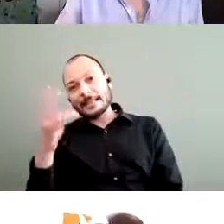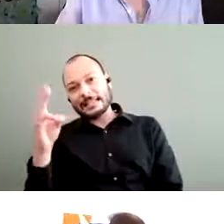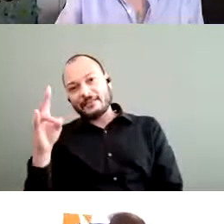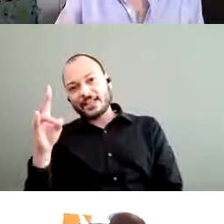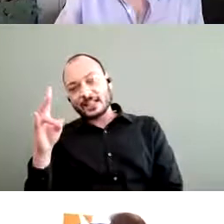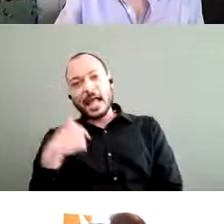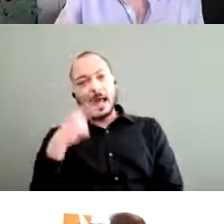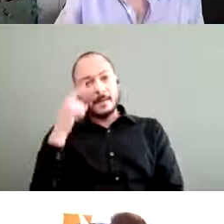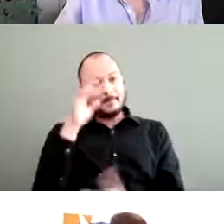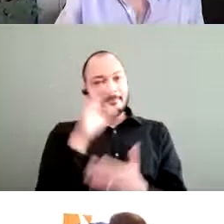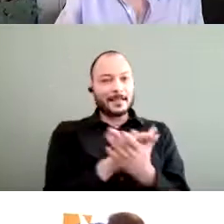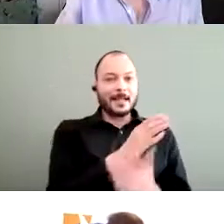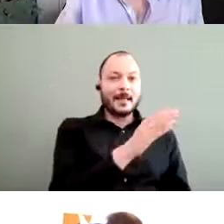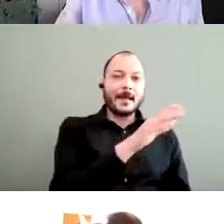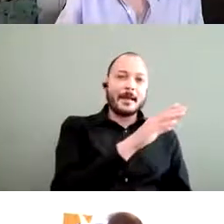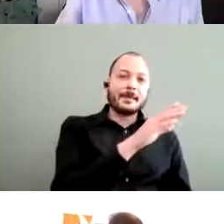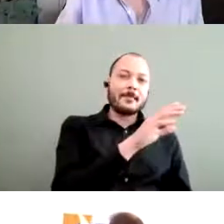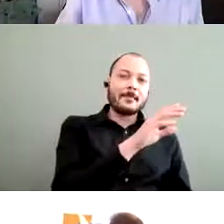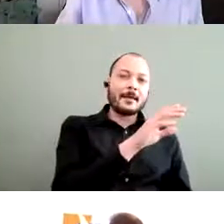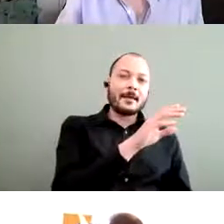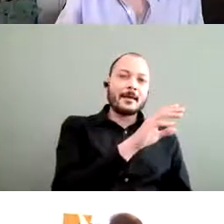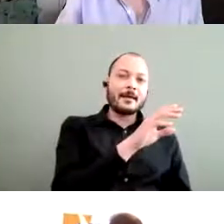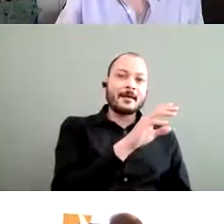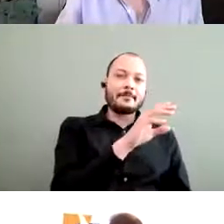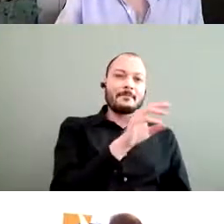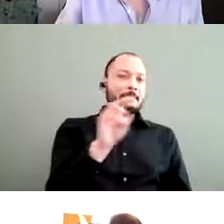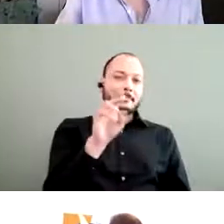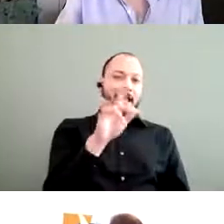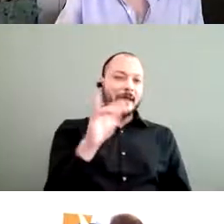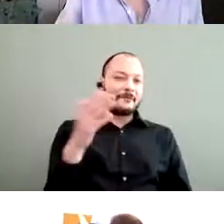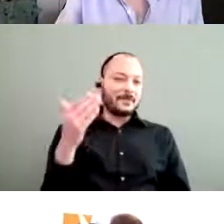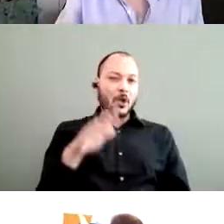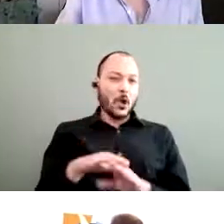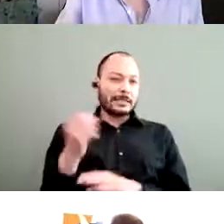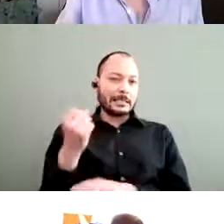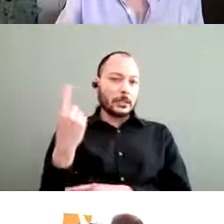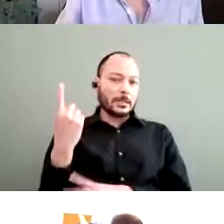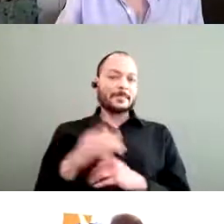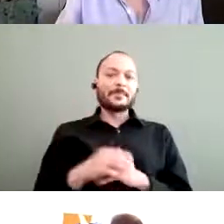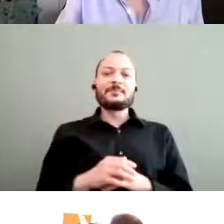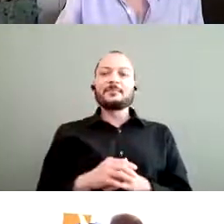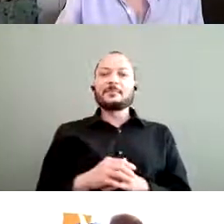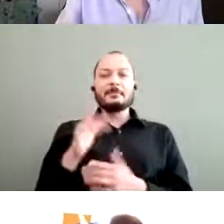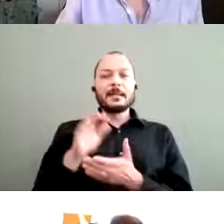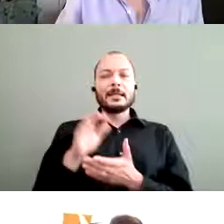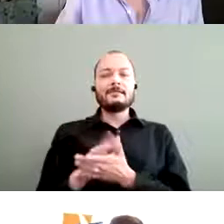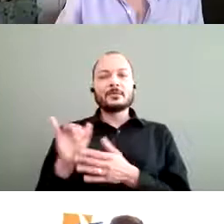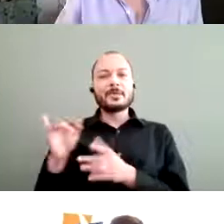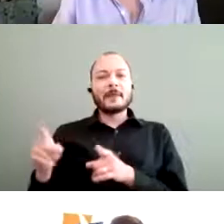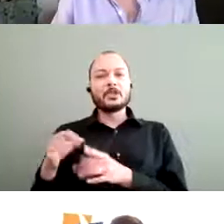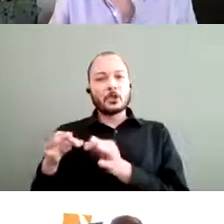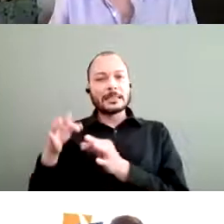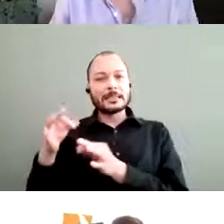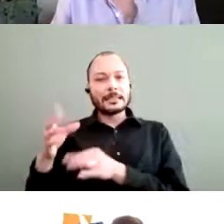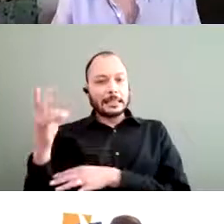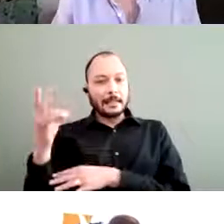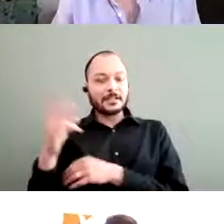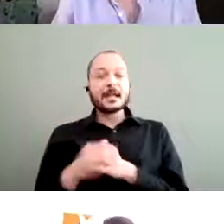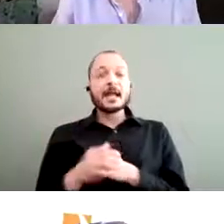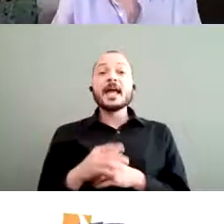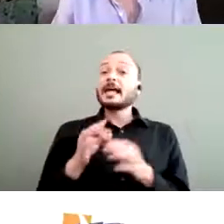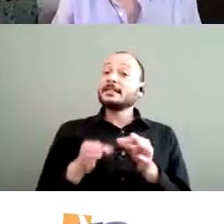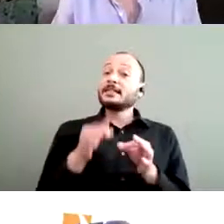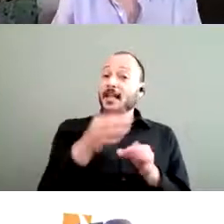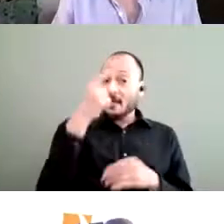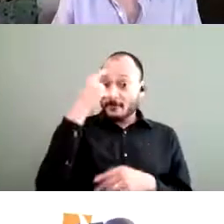15th had fallen on a Saturday. The it was extended because of the